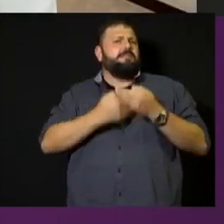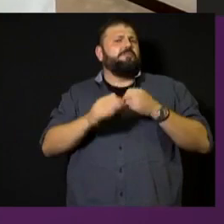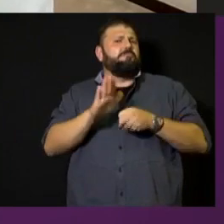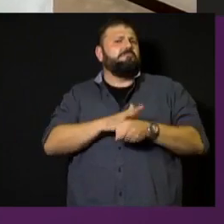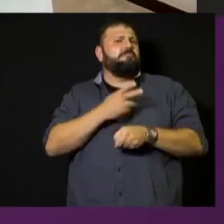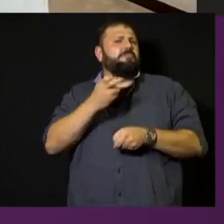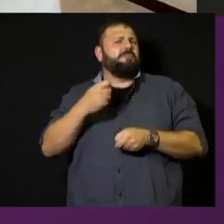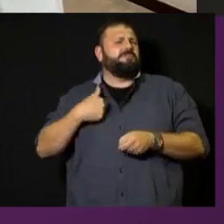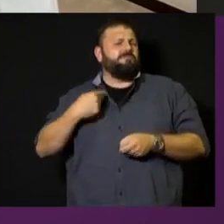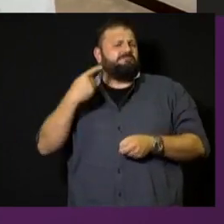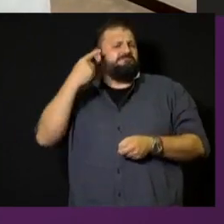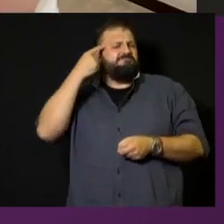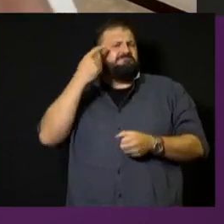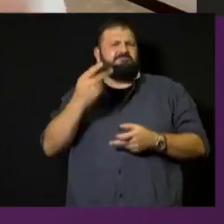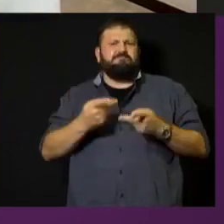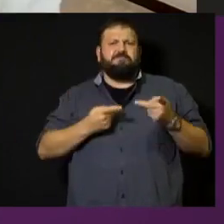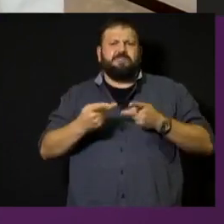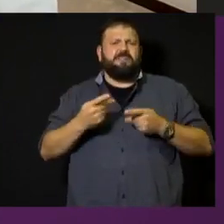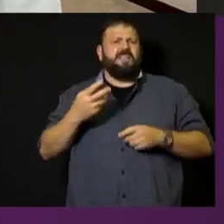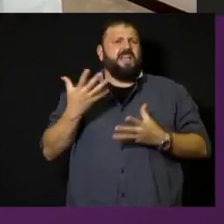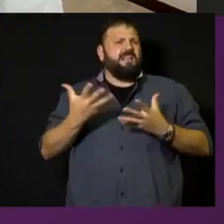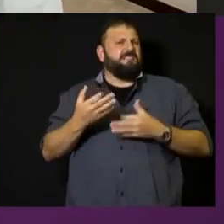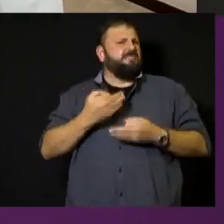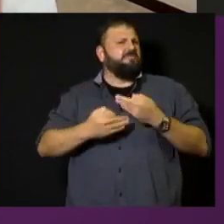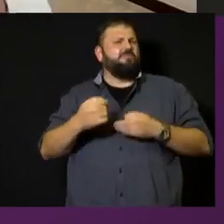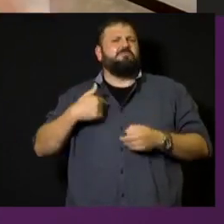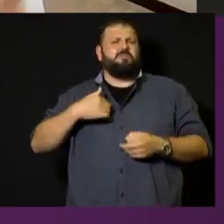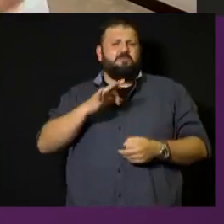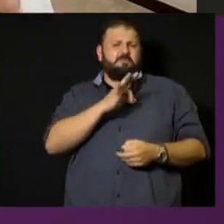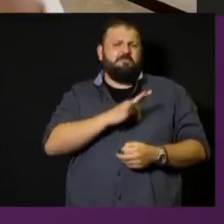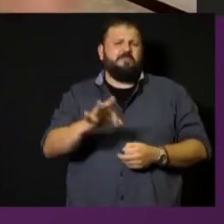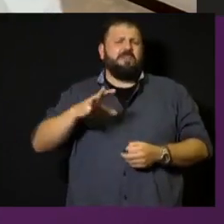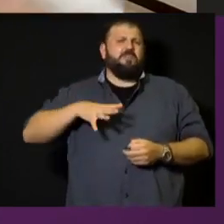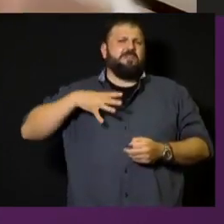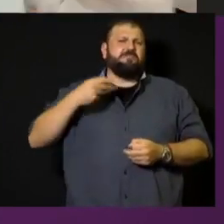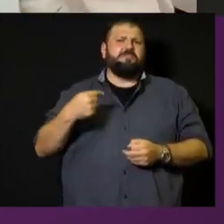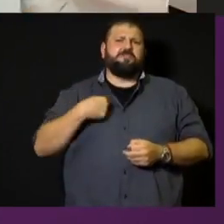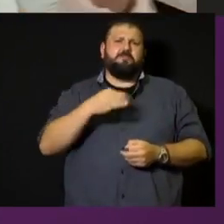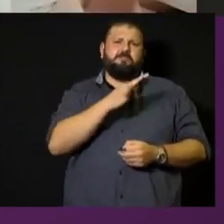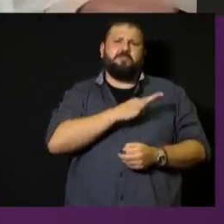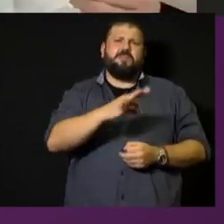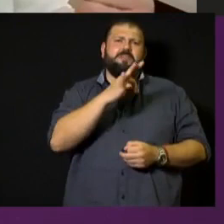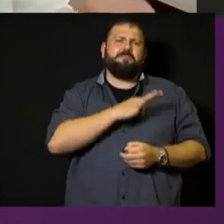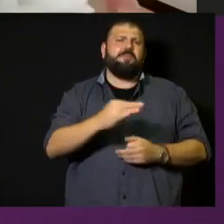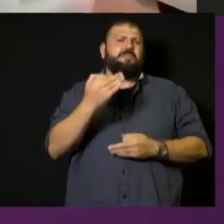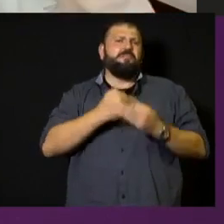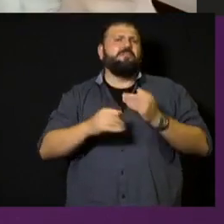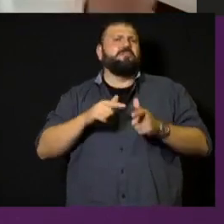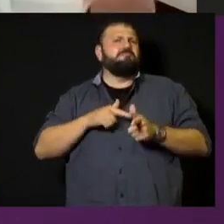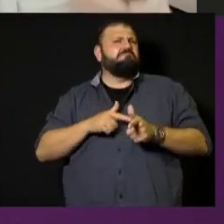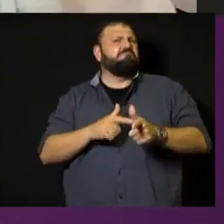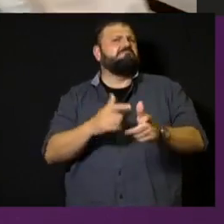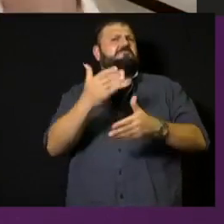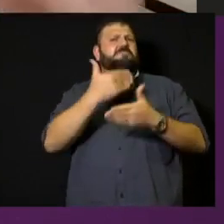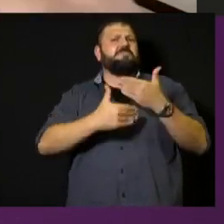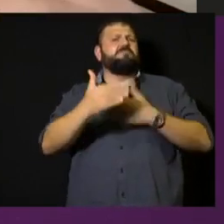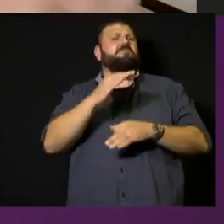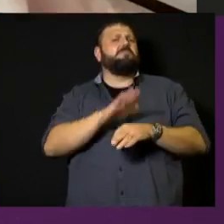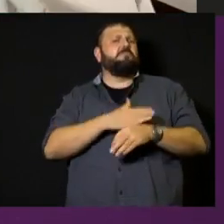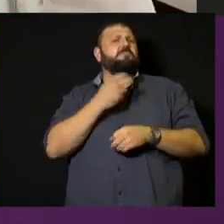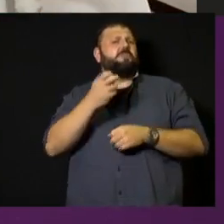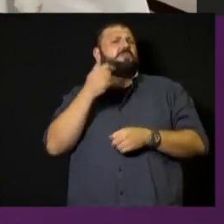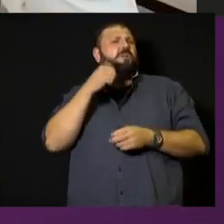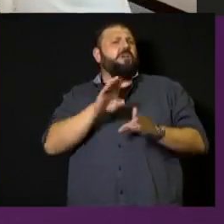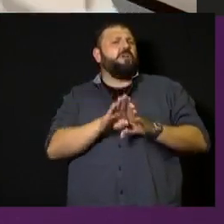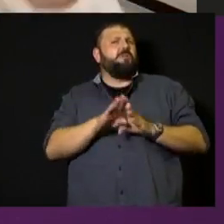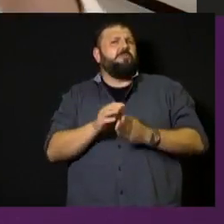See, this is a kind of logic. You need to continue, and it doesn't matter the situation, your past